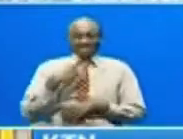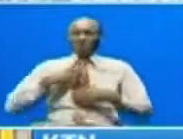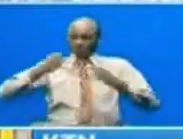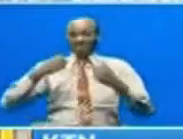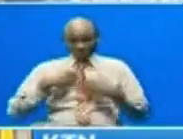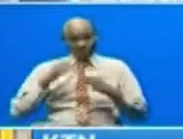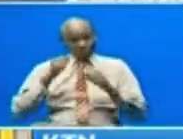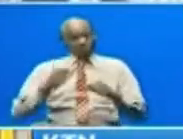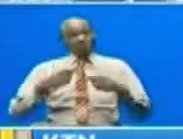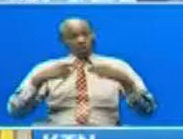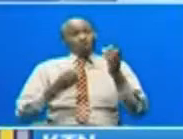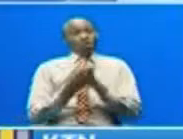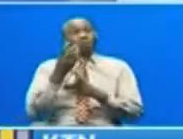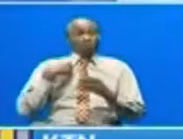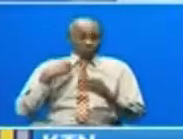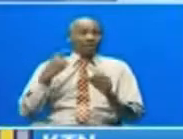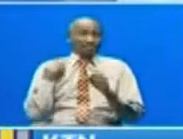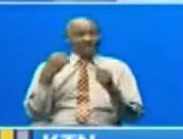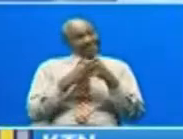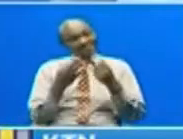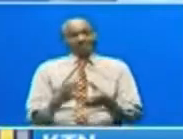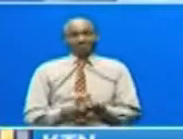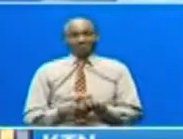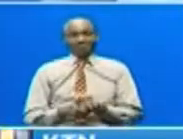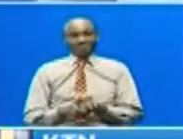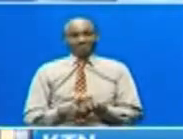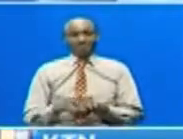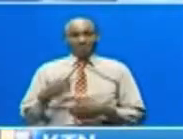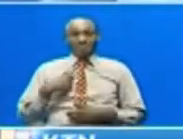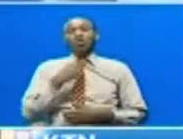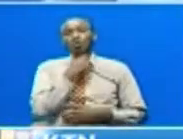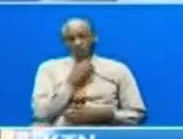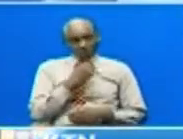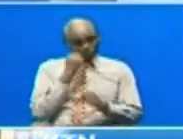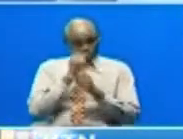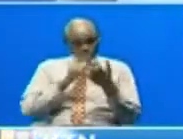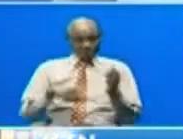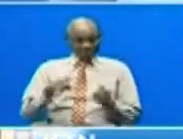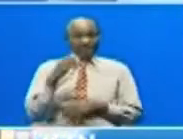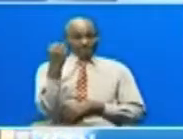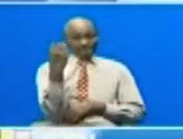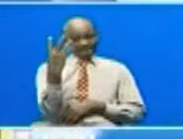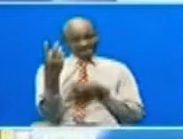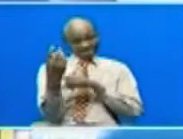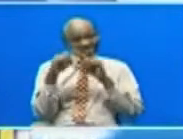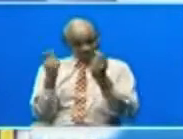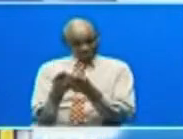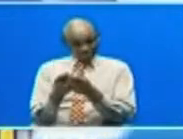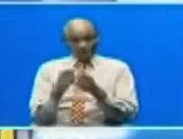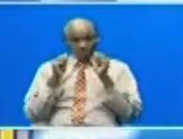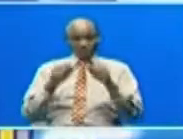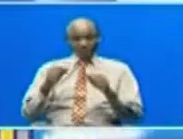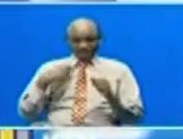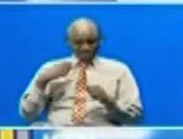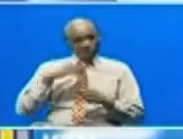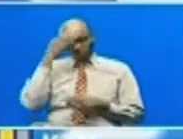rise and claim a top 8 finish in the league. Ningependa nifanye kitu Bandari hapa ambacho